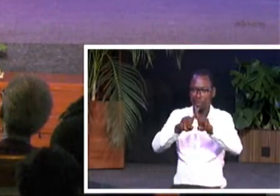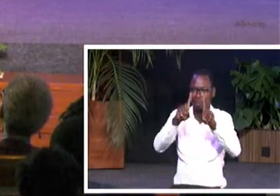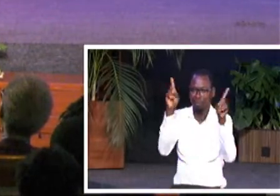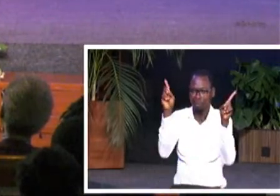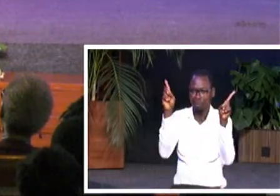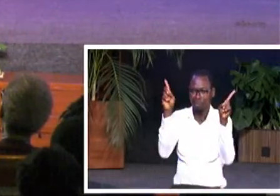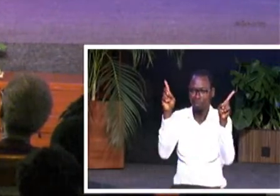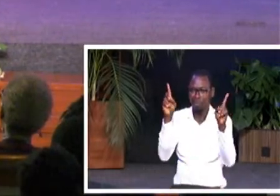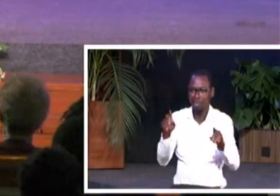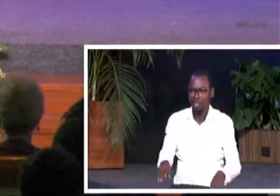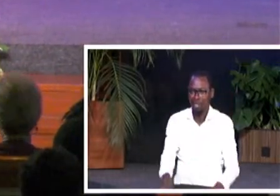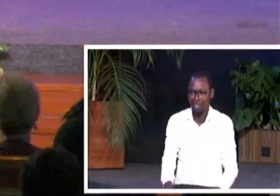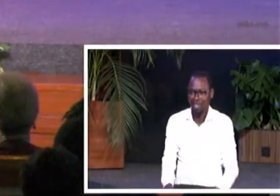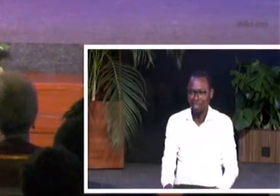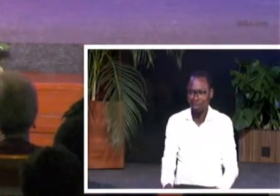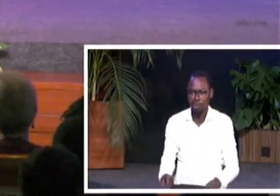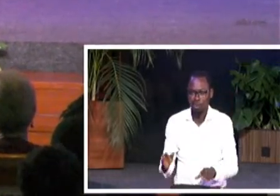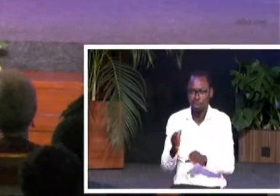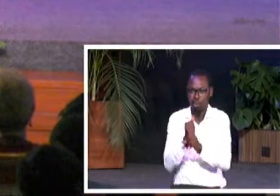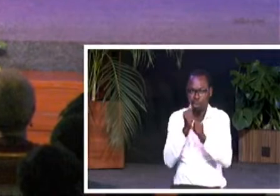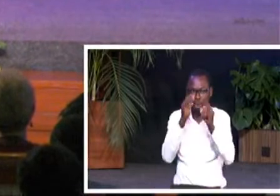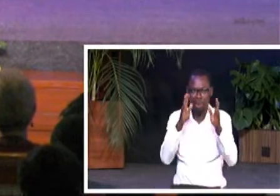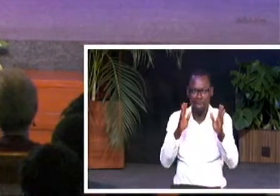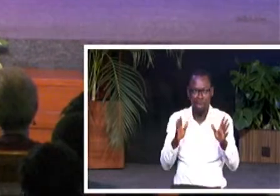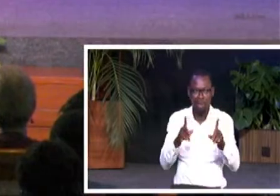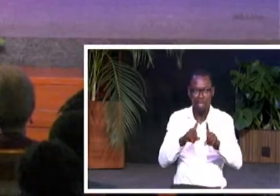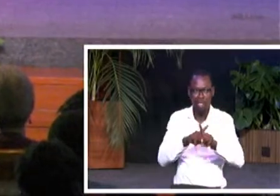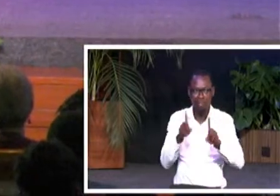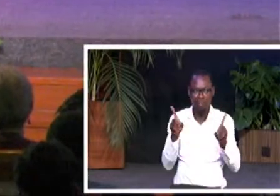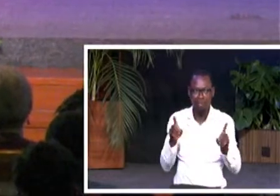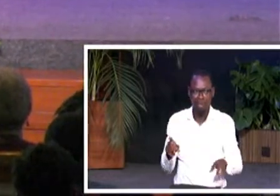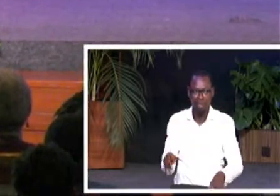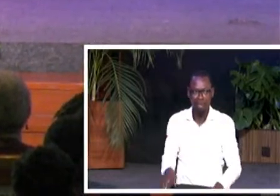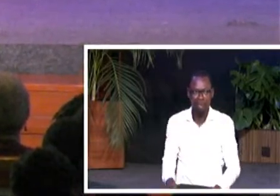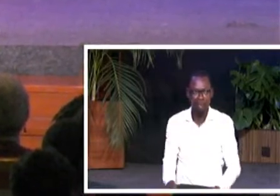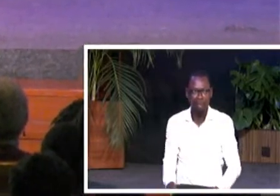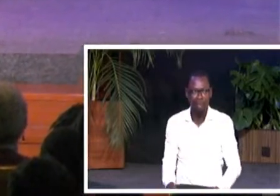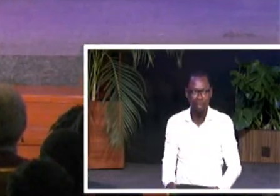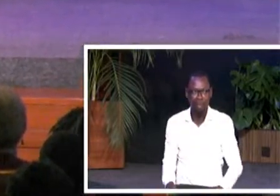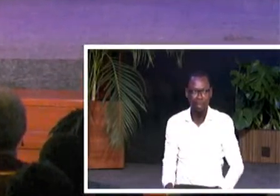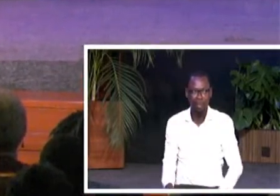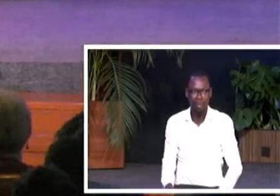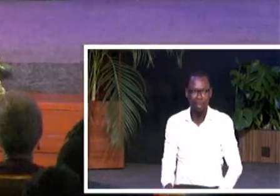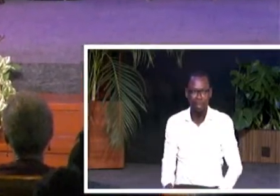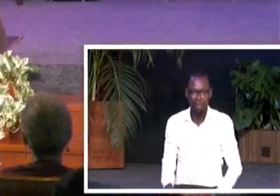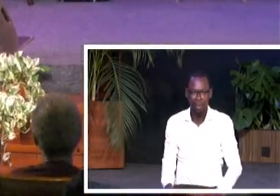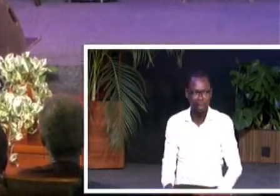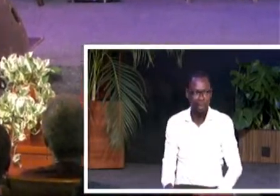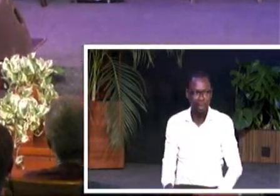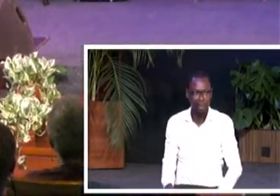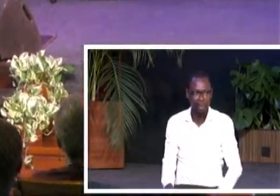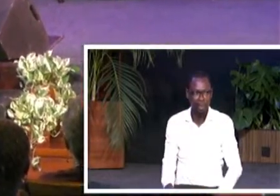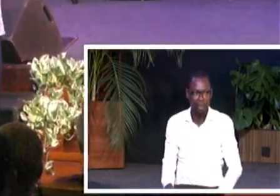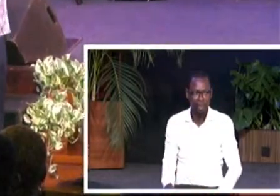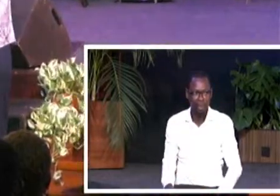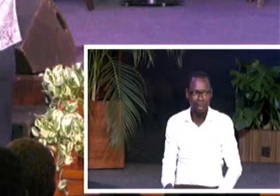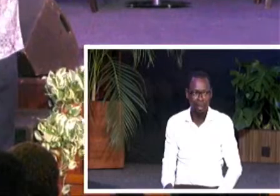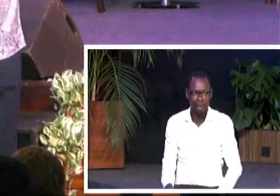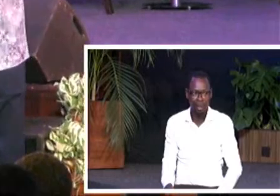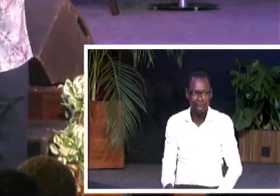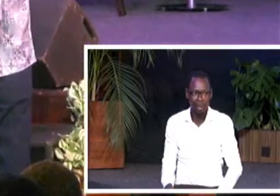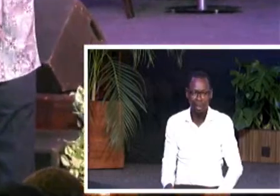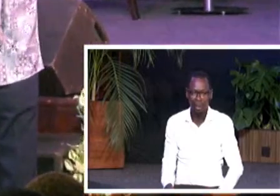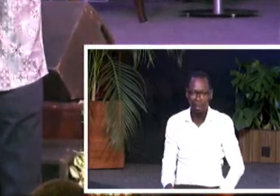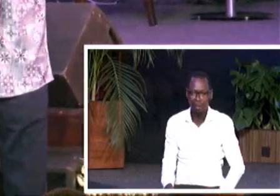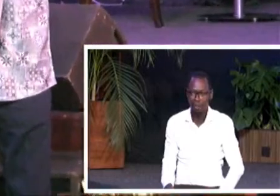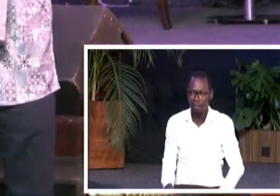And the winner, hey, how can one person win twice in the same series? But I can't stop. I can't